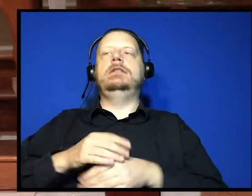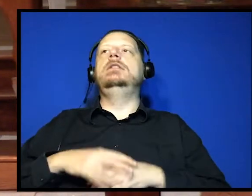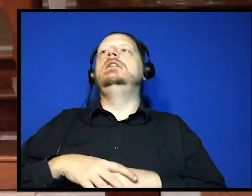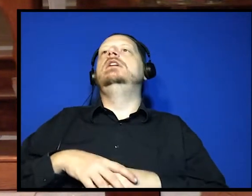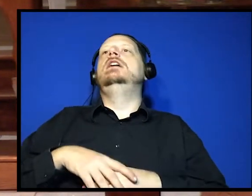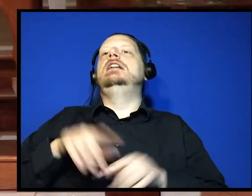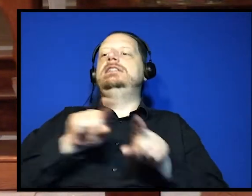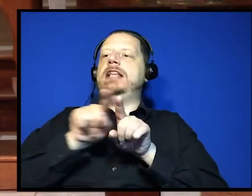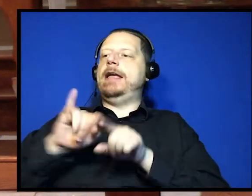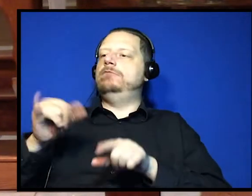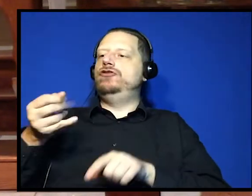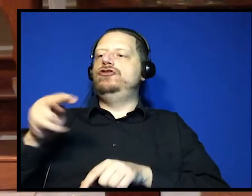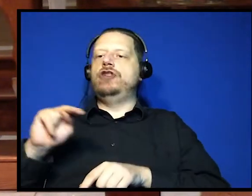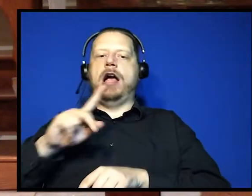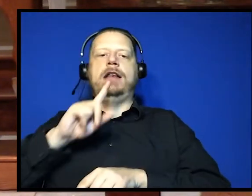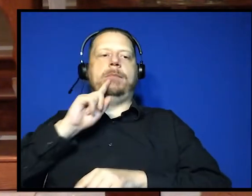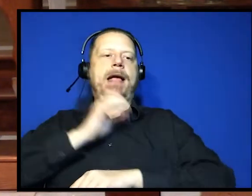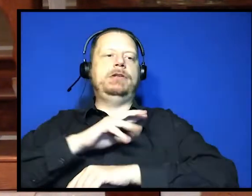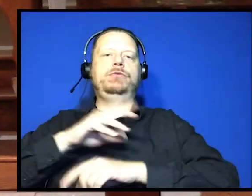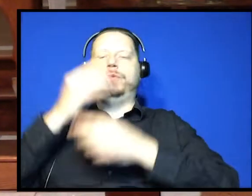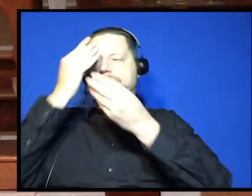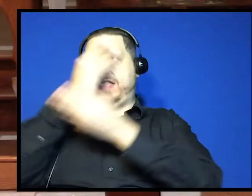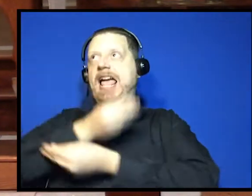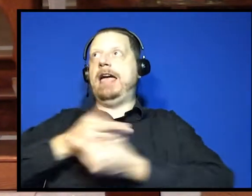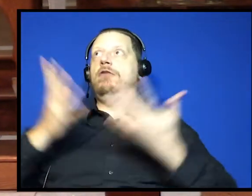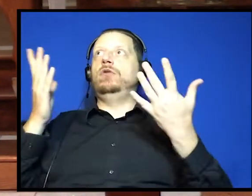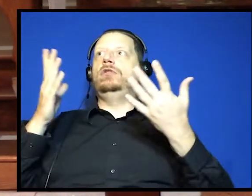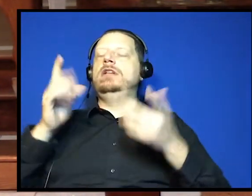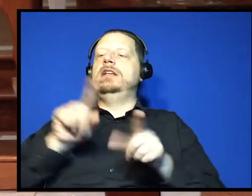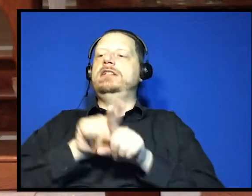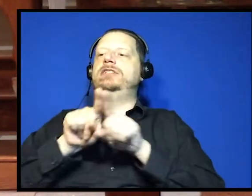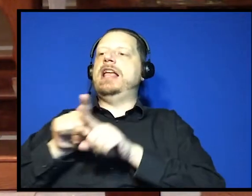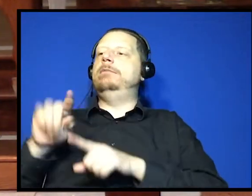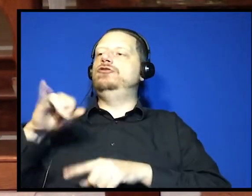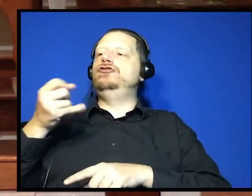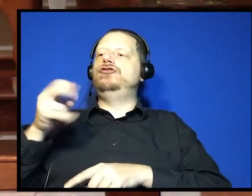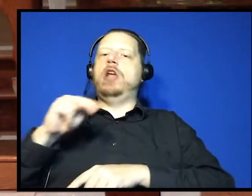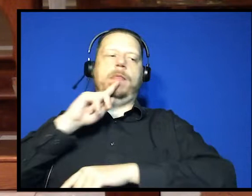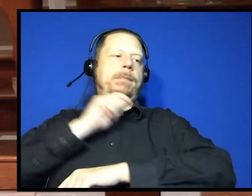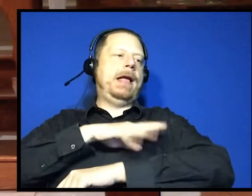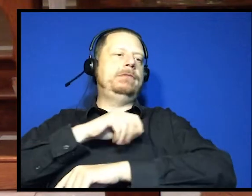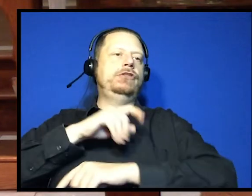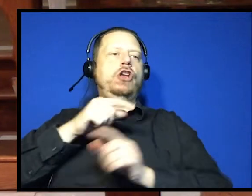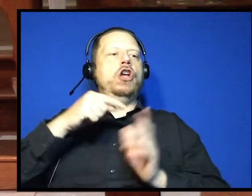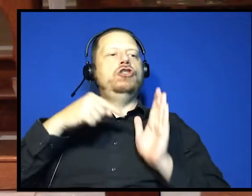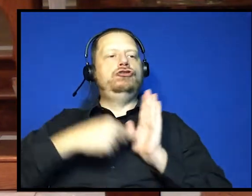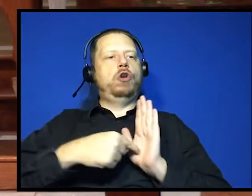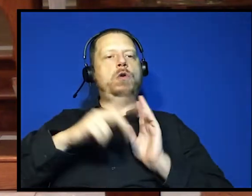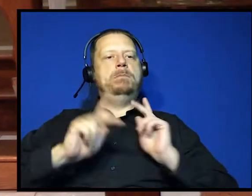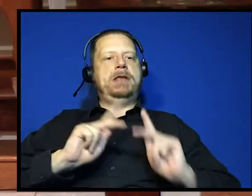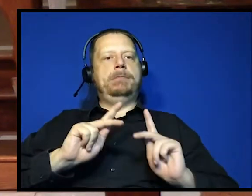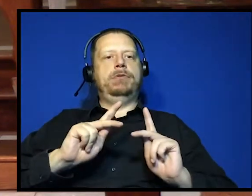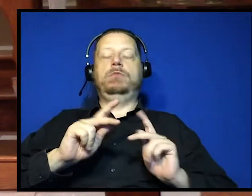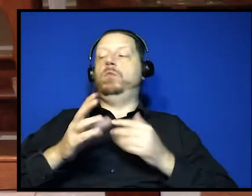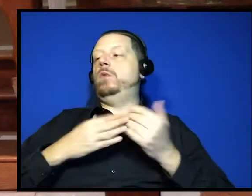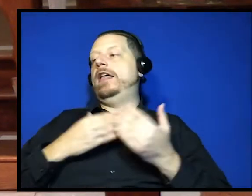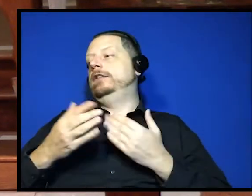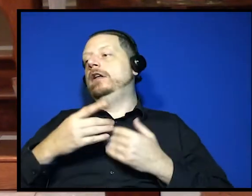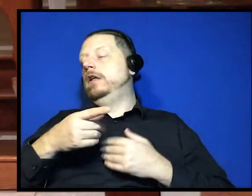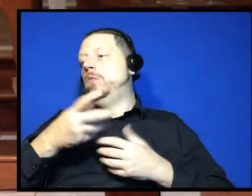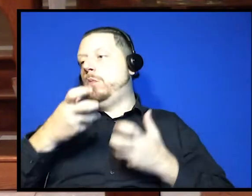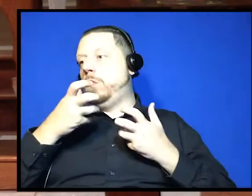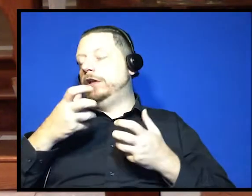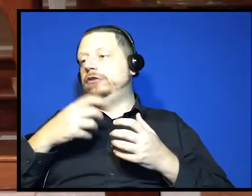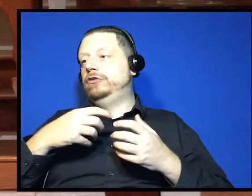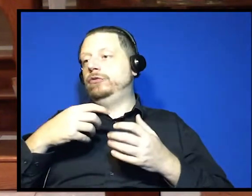As John the Baptist was the herald, as John the Baptist pointed people, whether they wanted to be pointed or